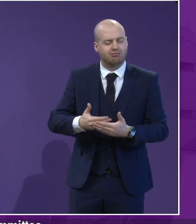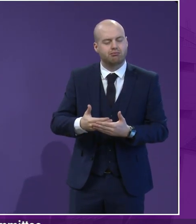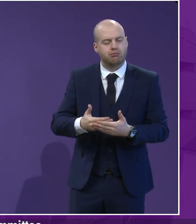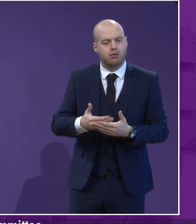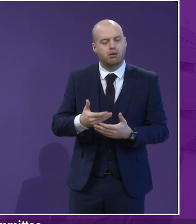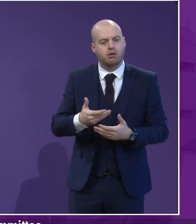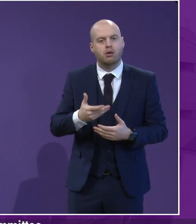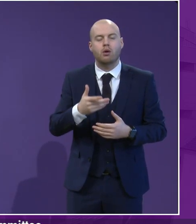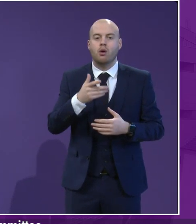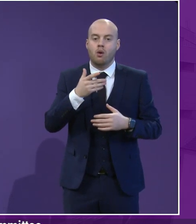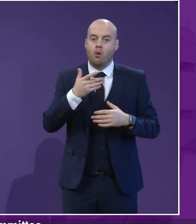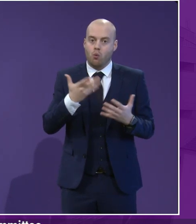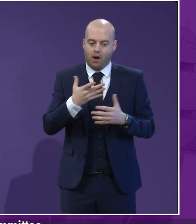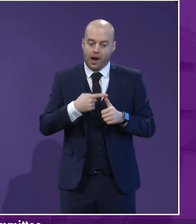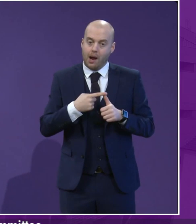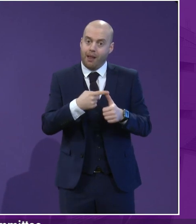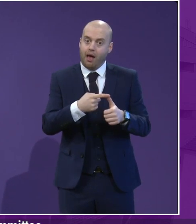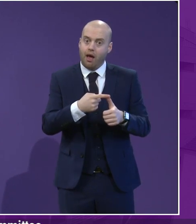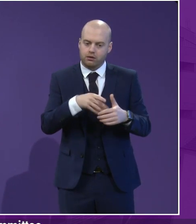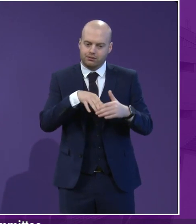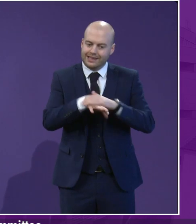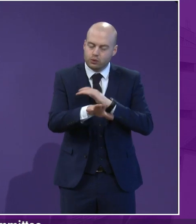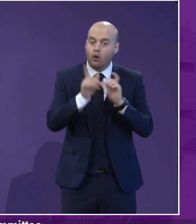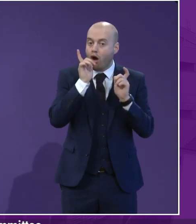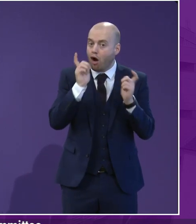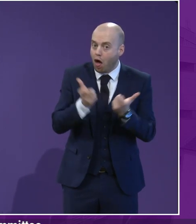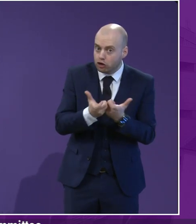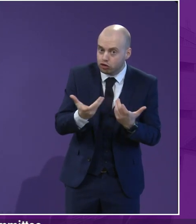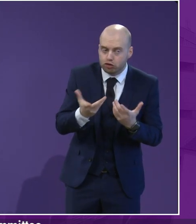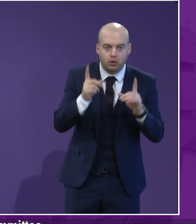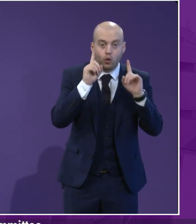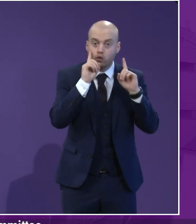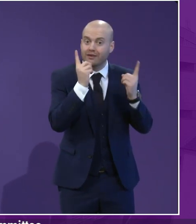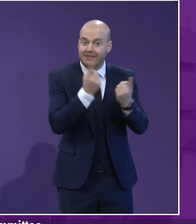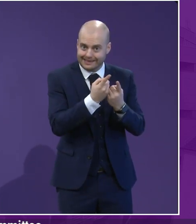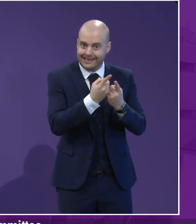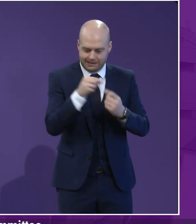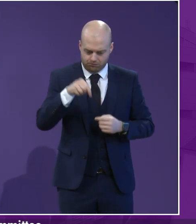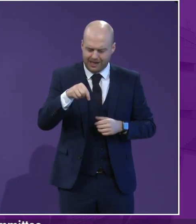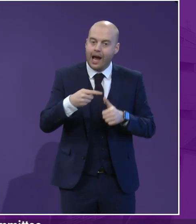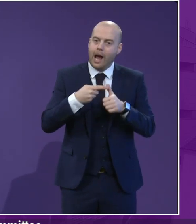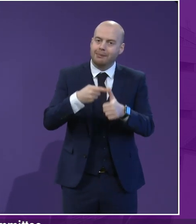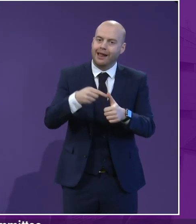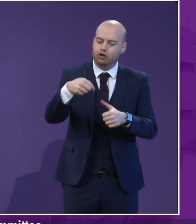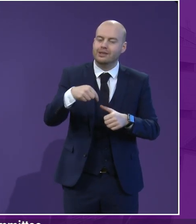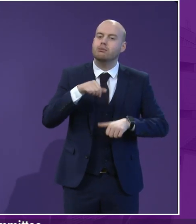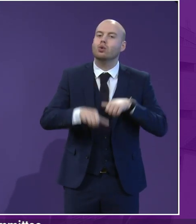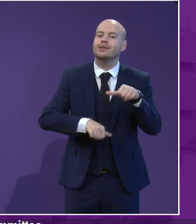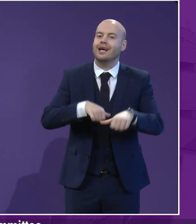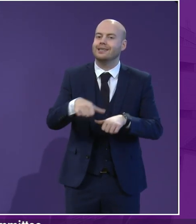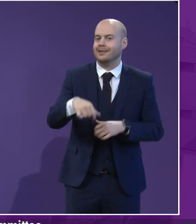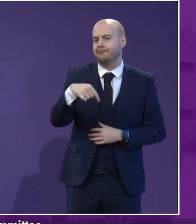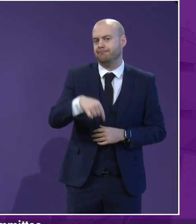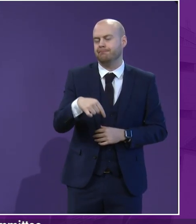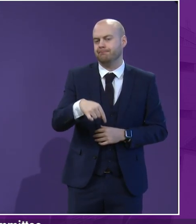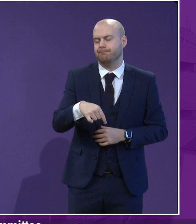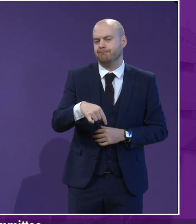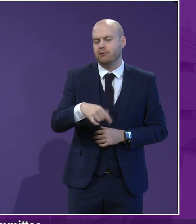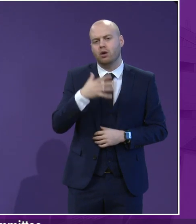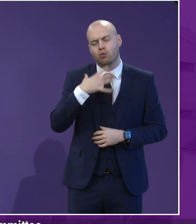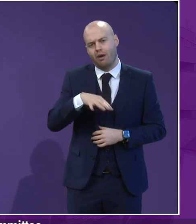got Willie next. Mr. Convener, and good morning, everybody. I wonder if I could take you all back to the very beginning of the